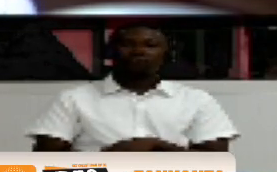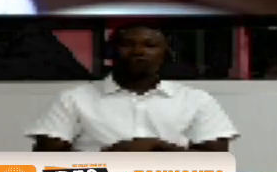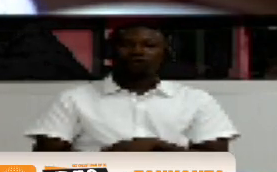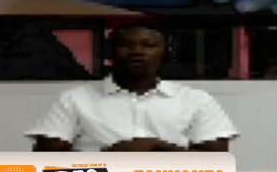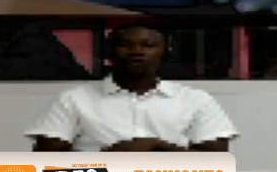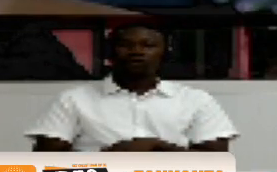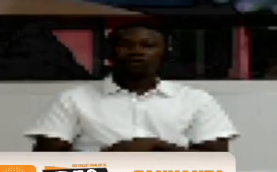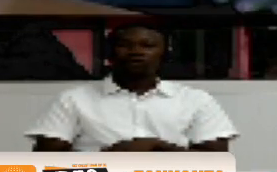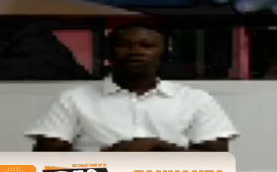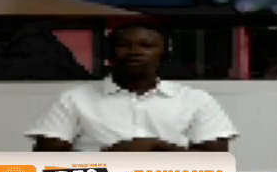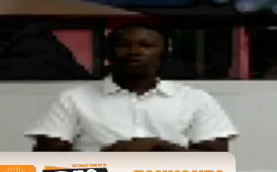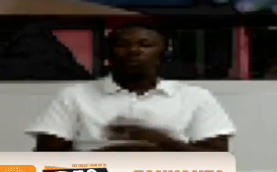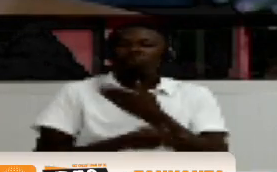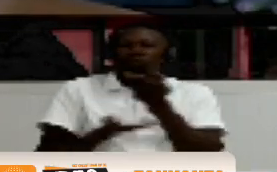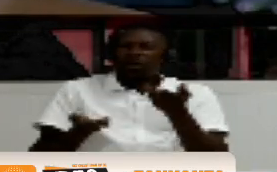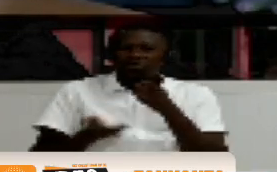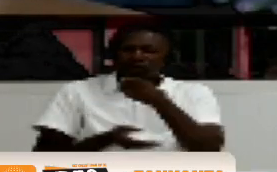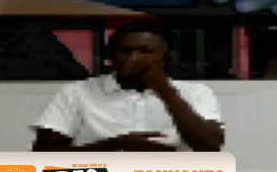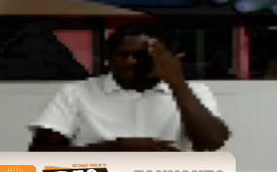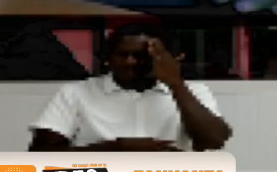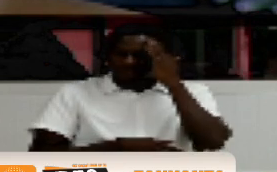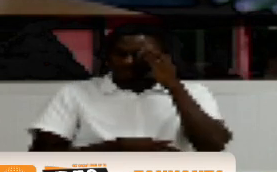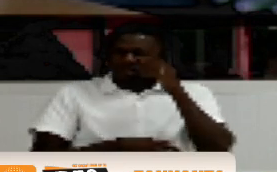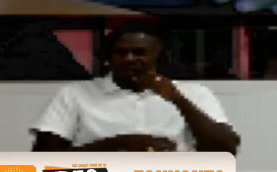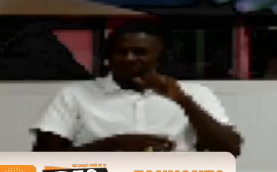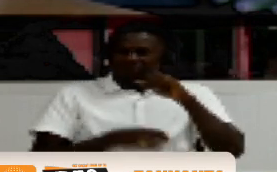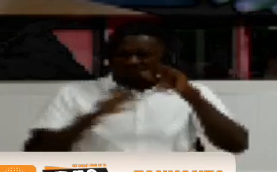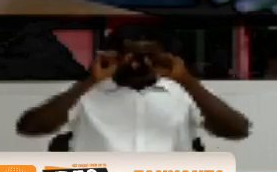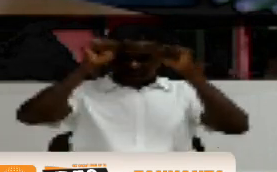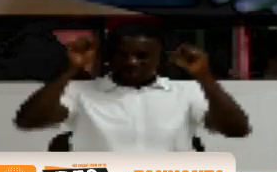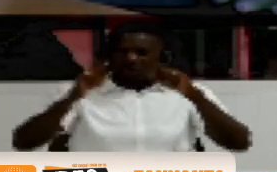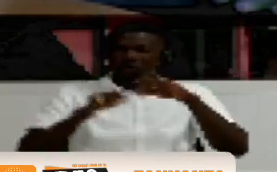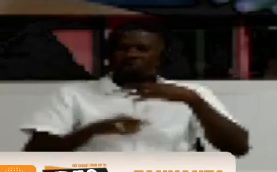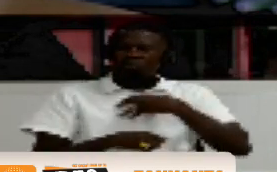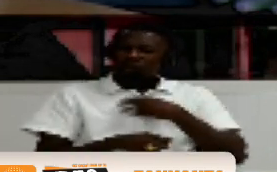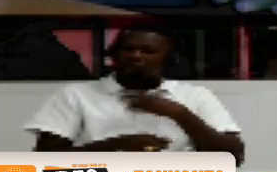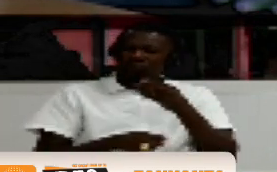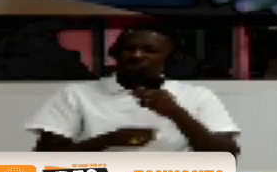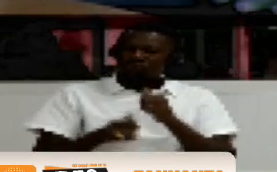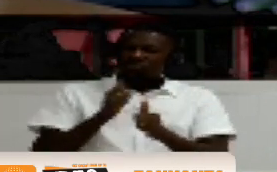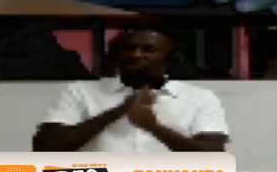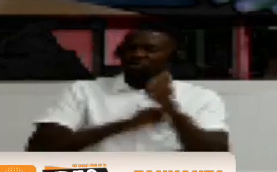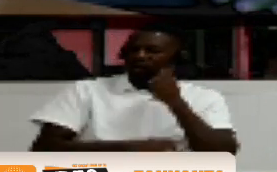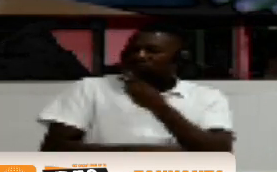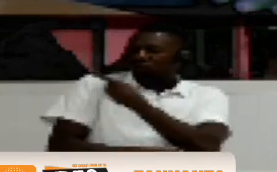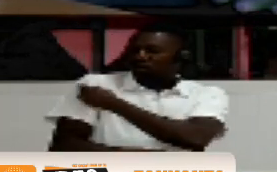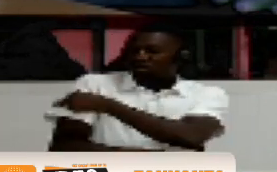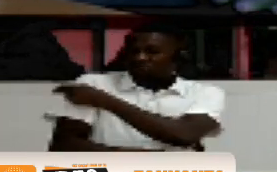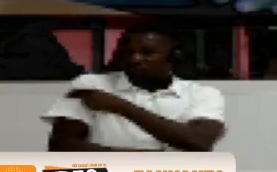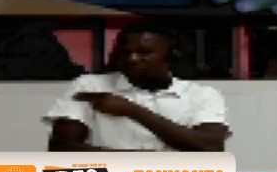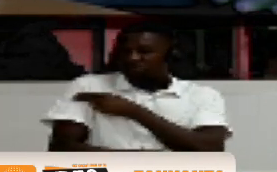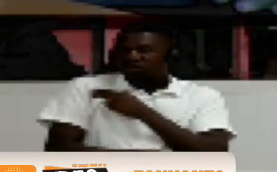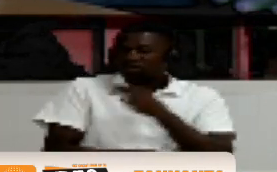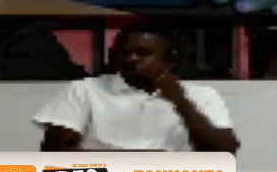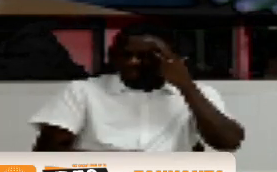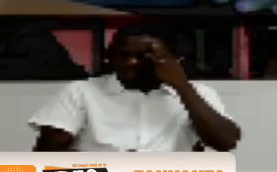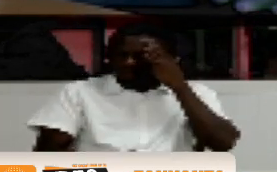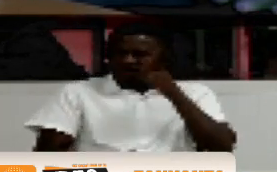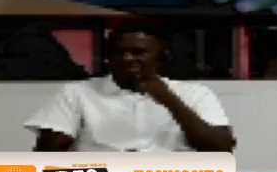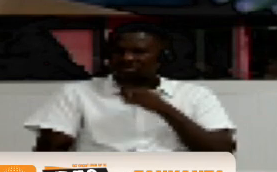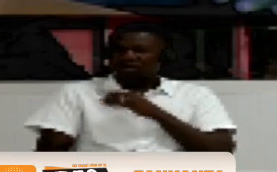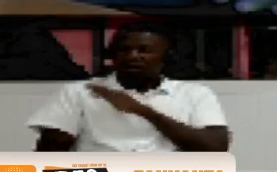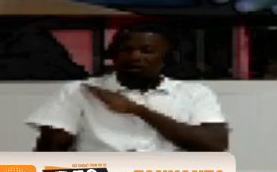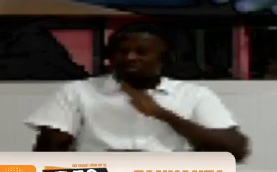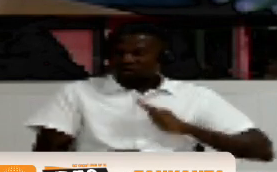Why do you think the government wanted to readmit you back to RVTH, considering the fact that a medical board had been convened